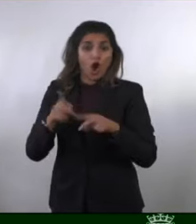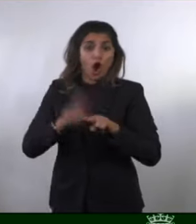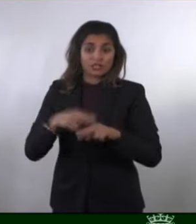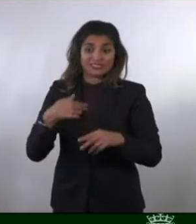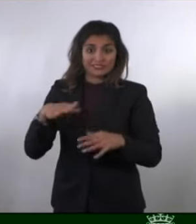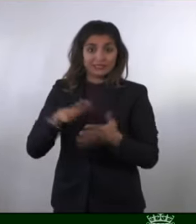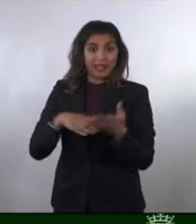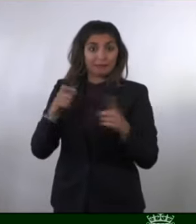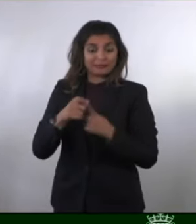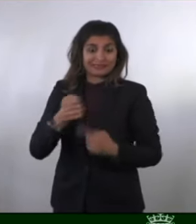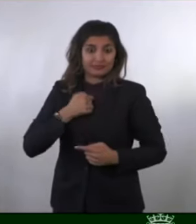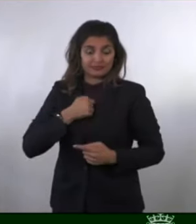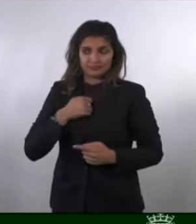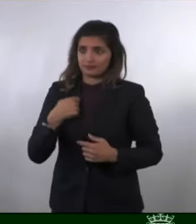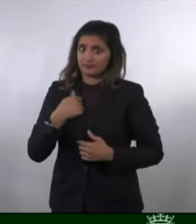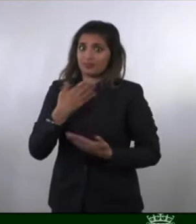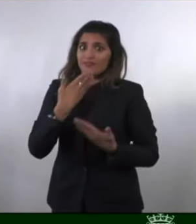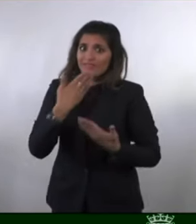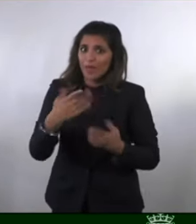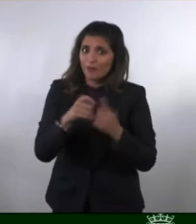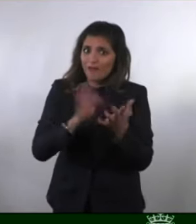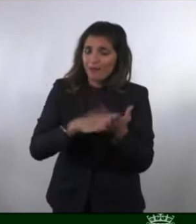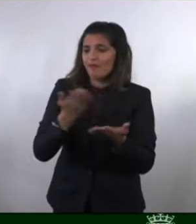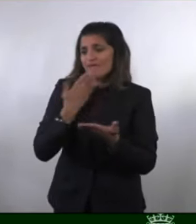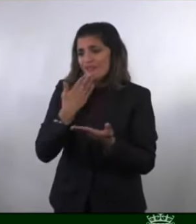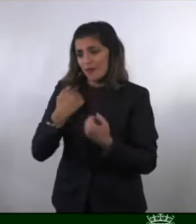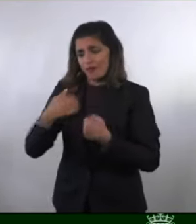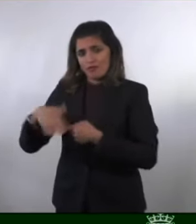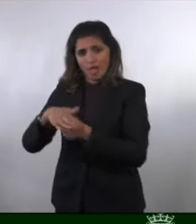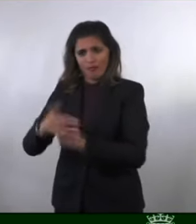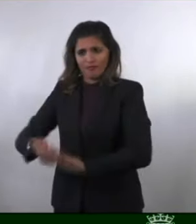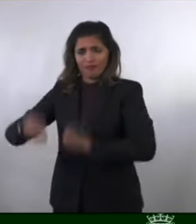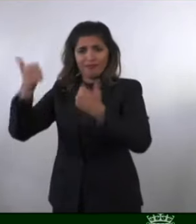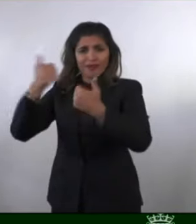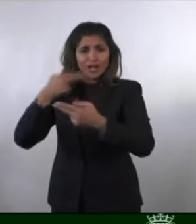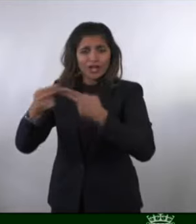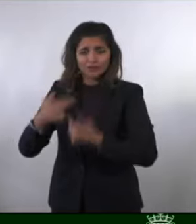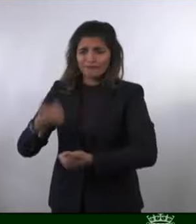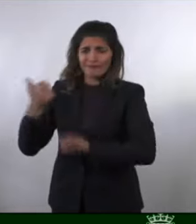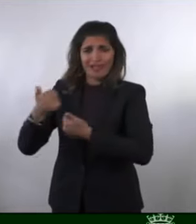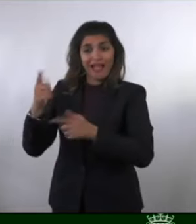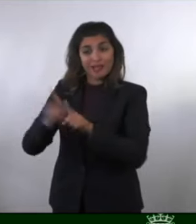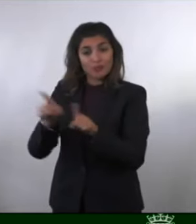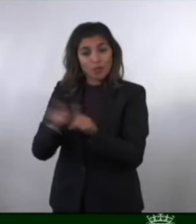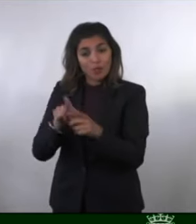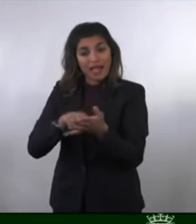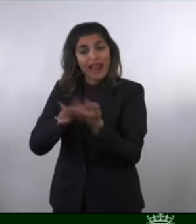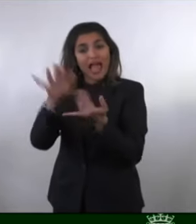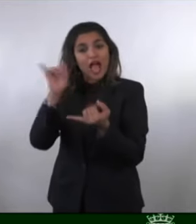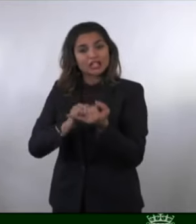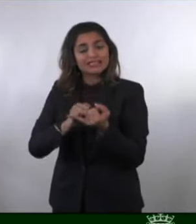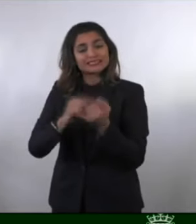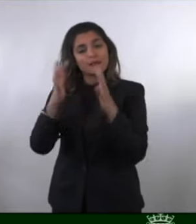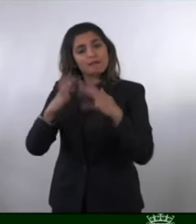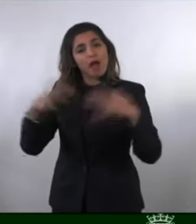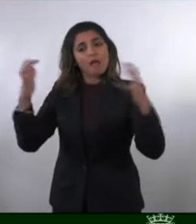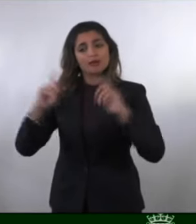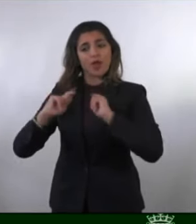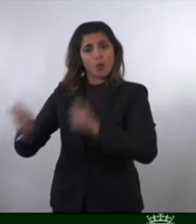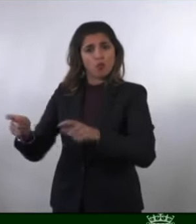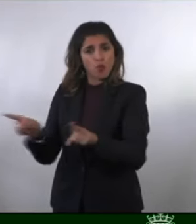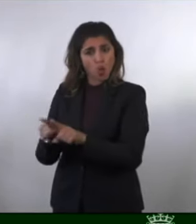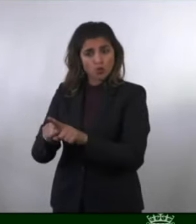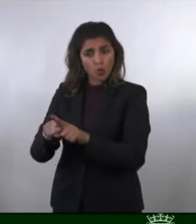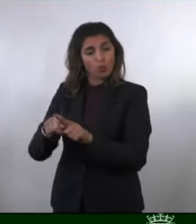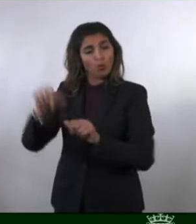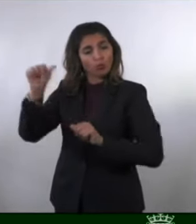for today's fantastic news? And will he join me in further congratulating them on being shortlisted for the NHS Parliamentary Awards? As chair